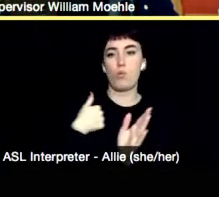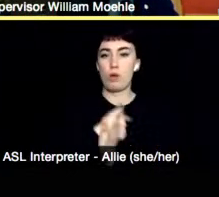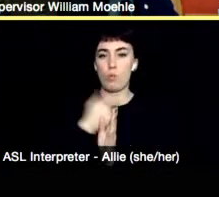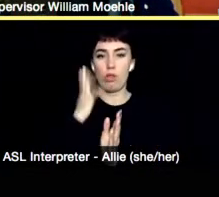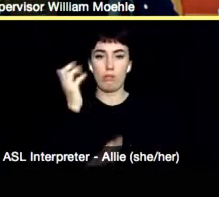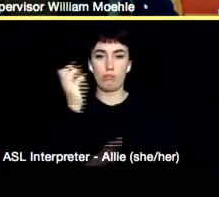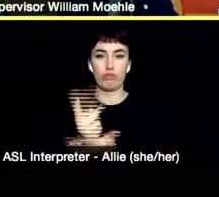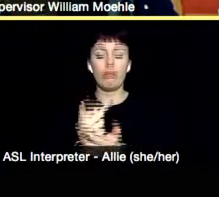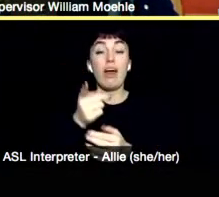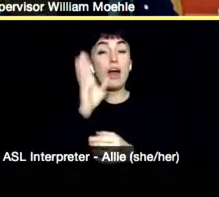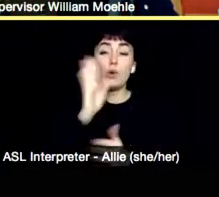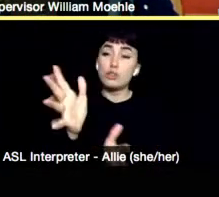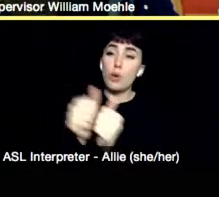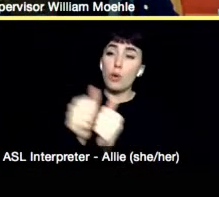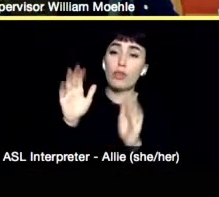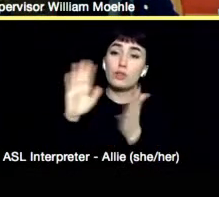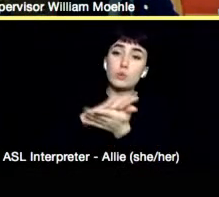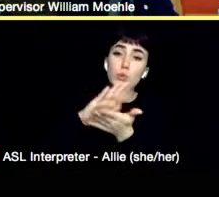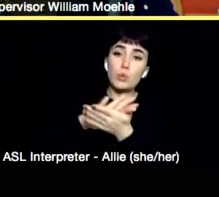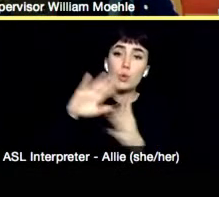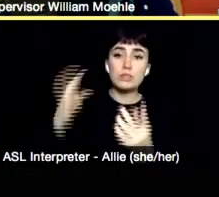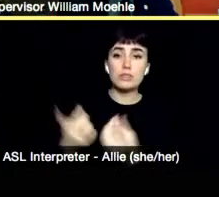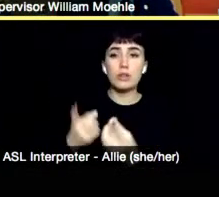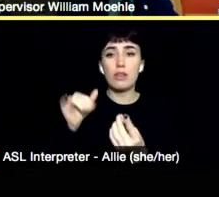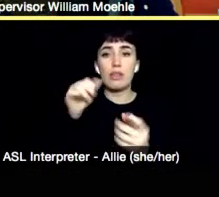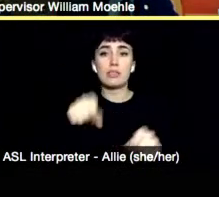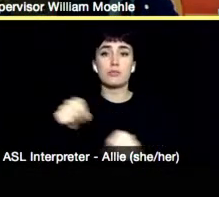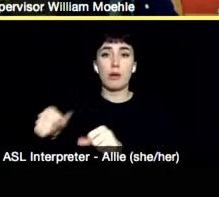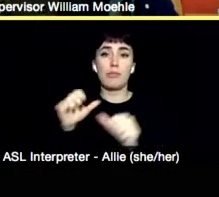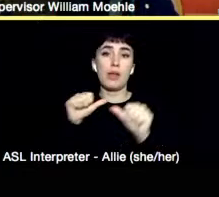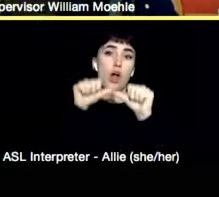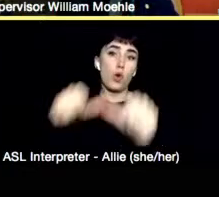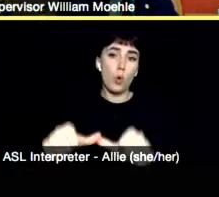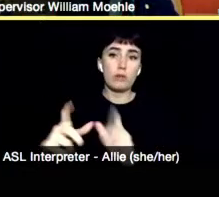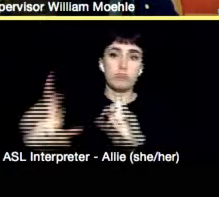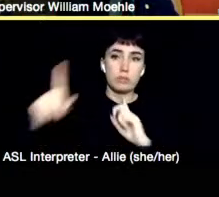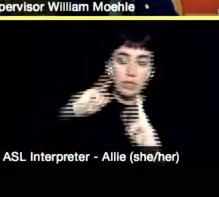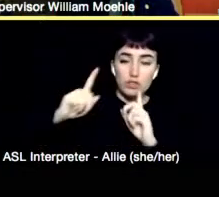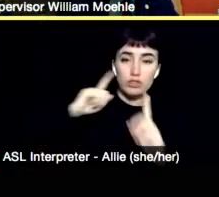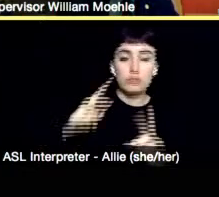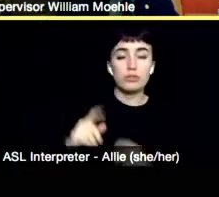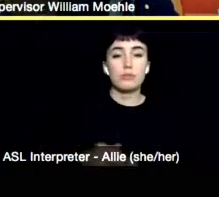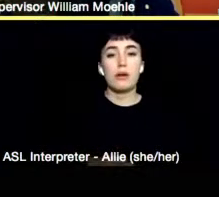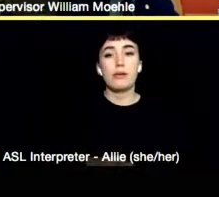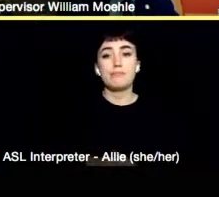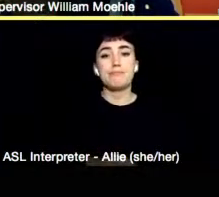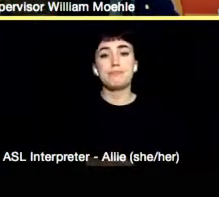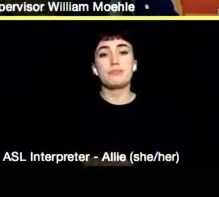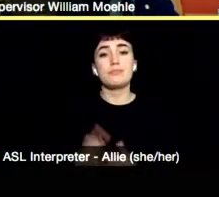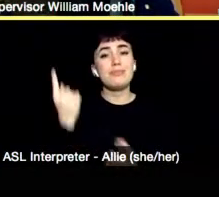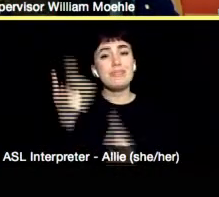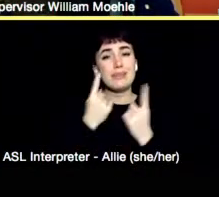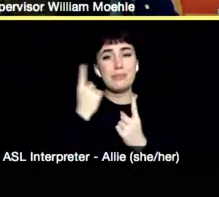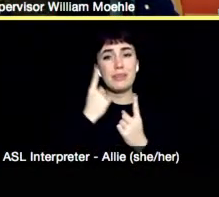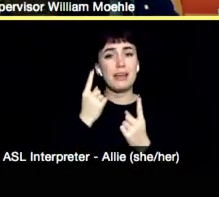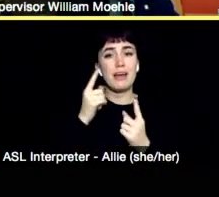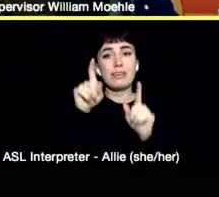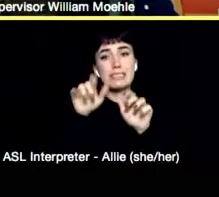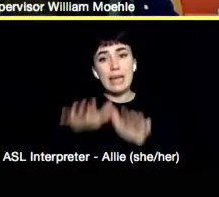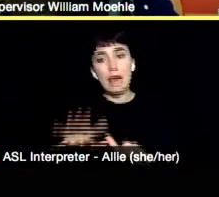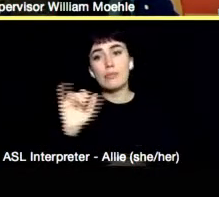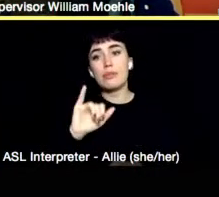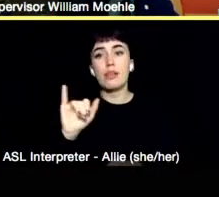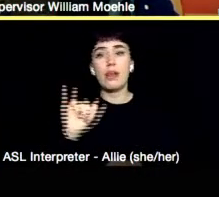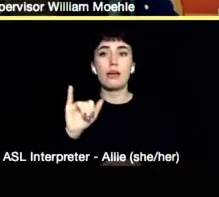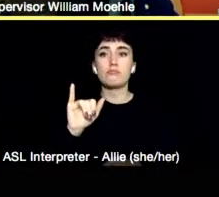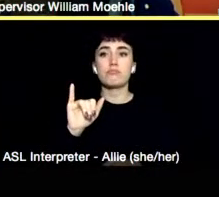district, at some length, and that's probably ongoing. I'm thinking of exams, as Ms.